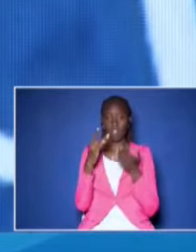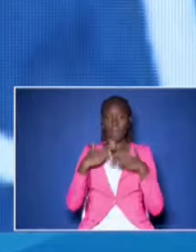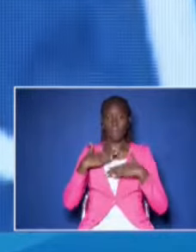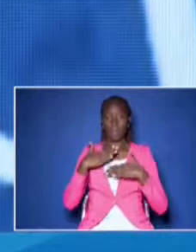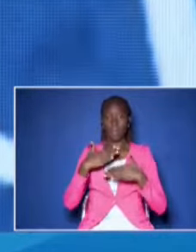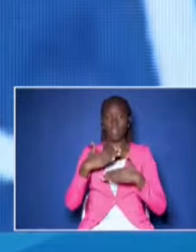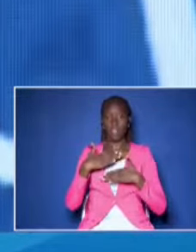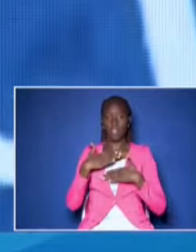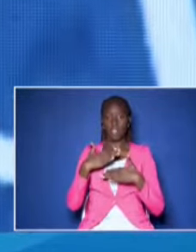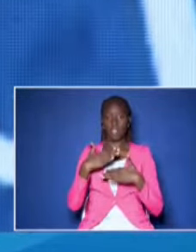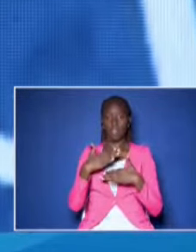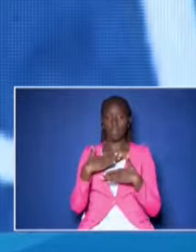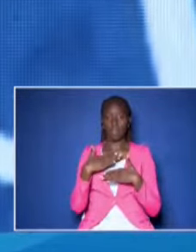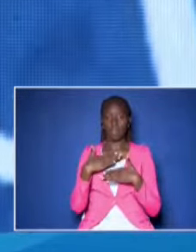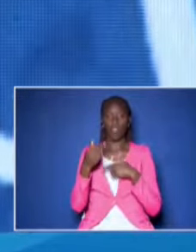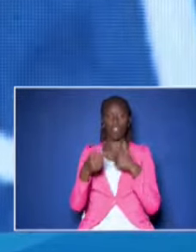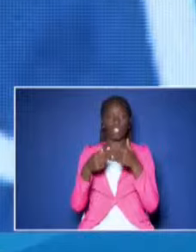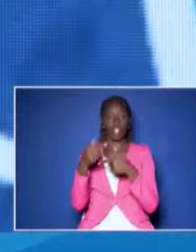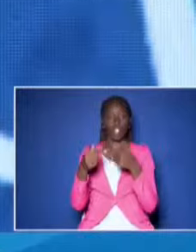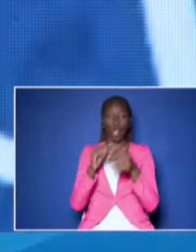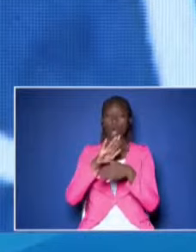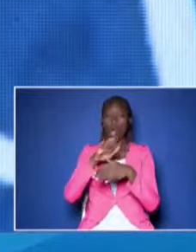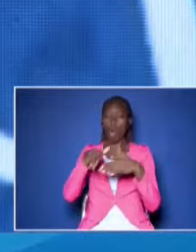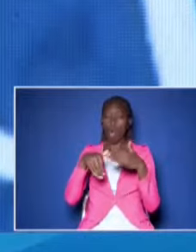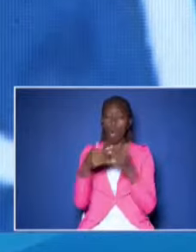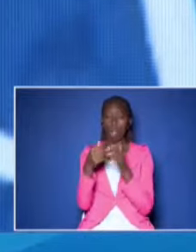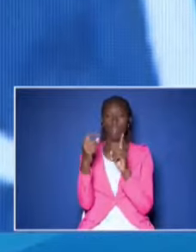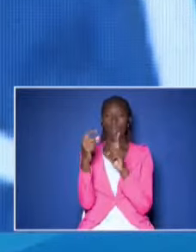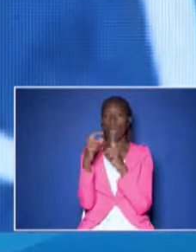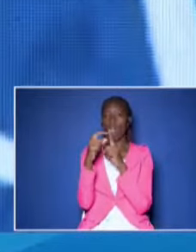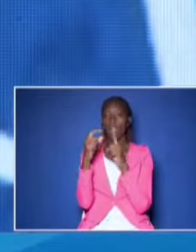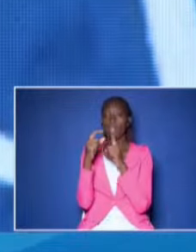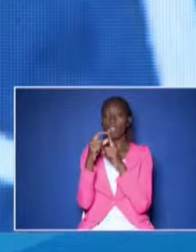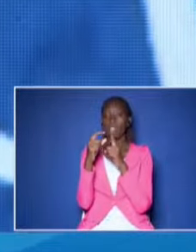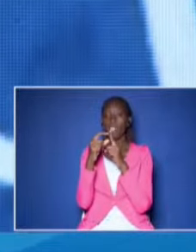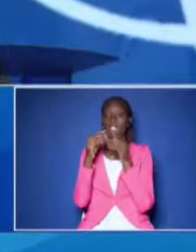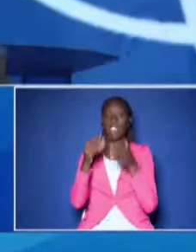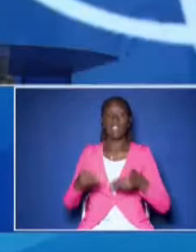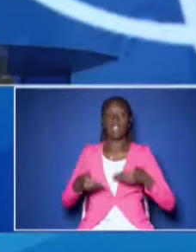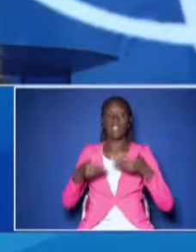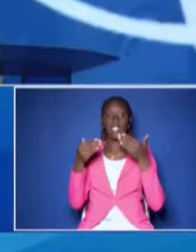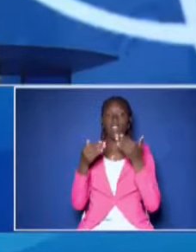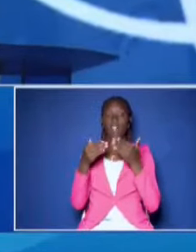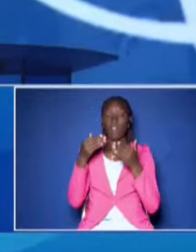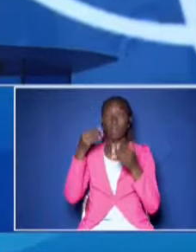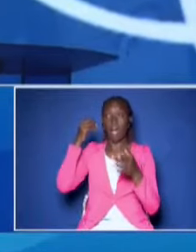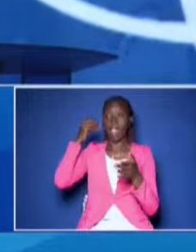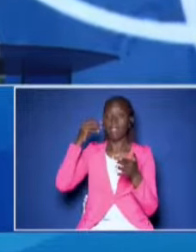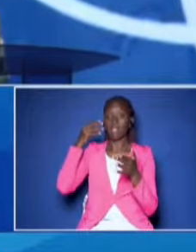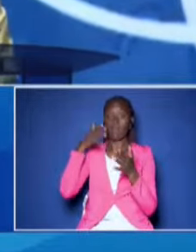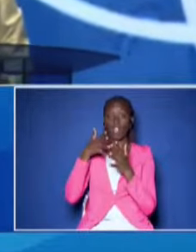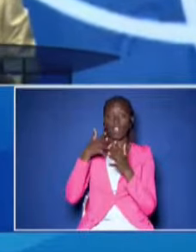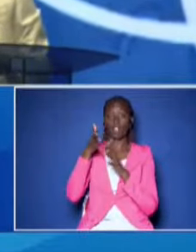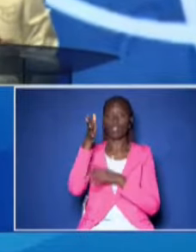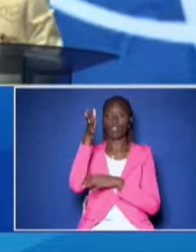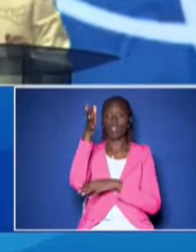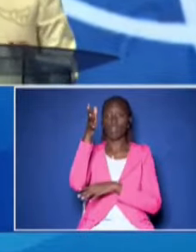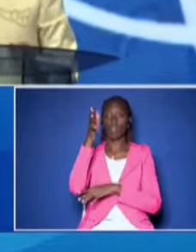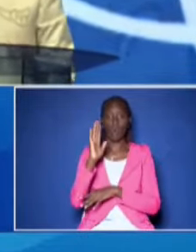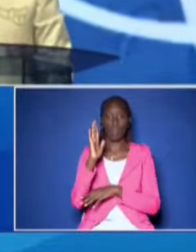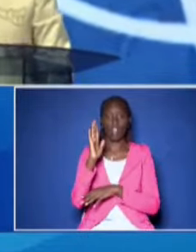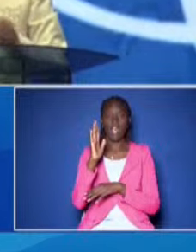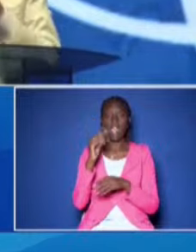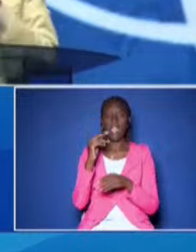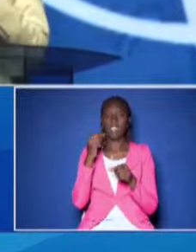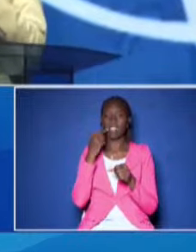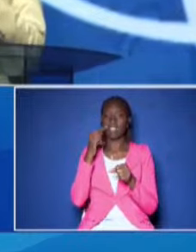Spirit go ahead all scripture is given by inspiration of God and is